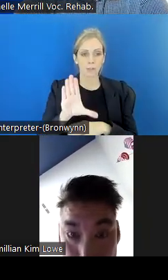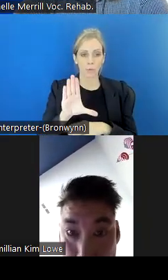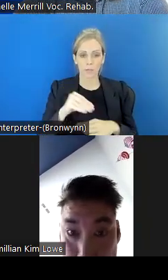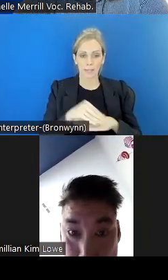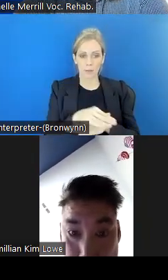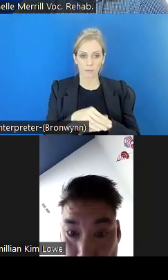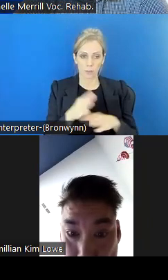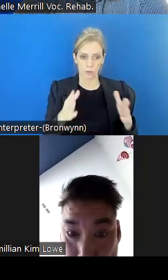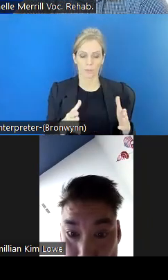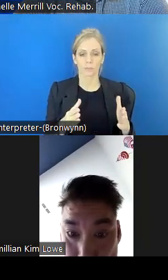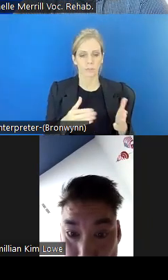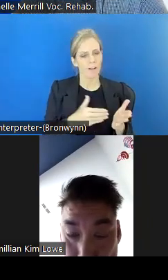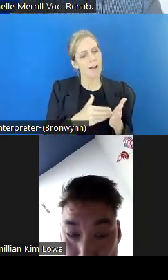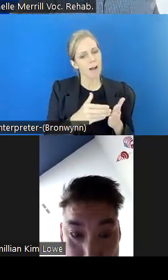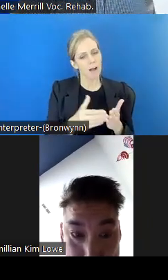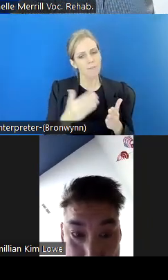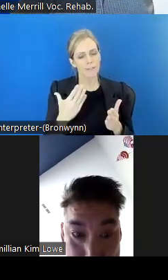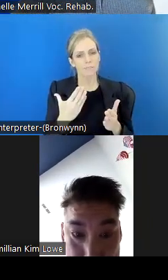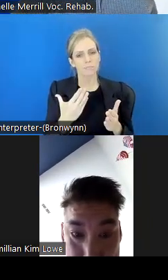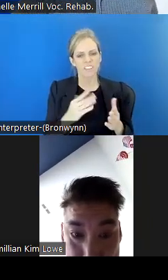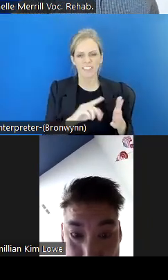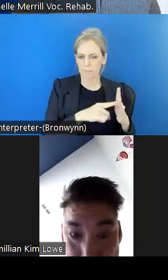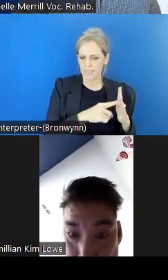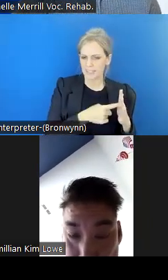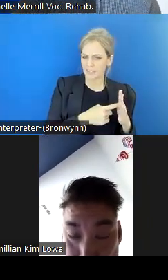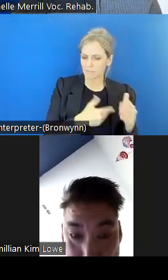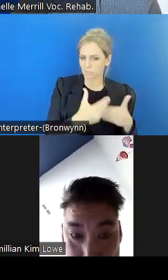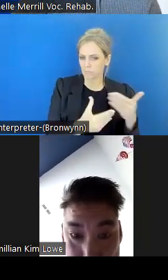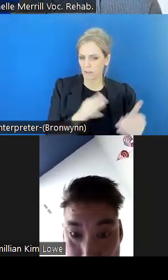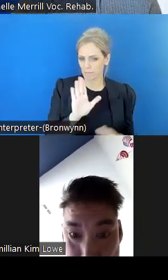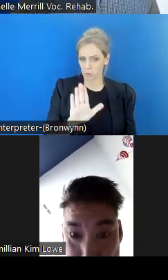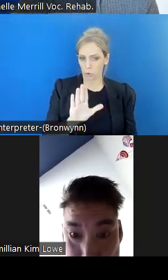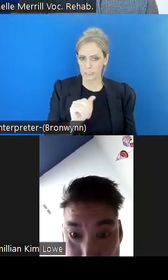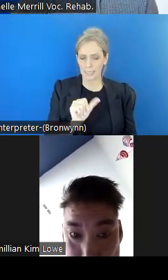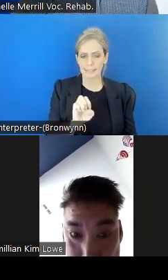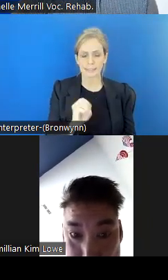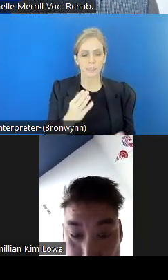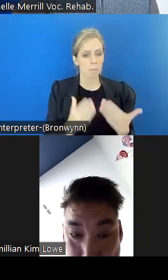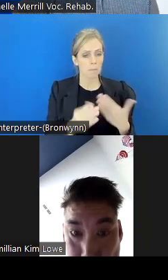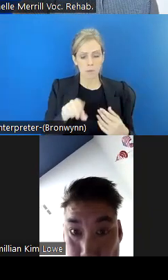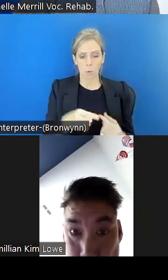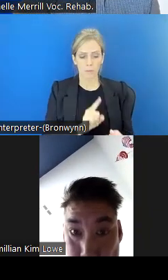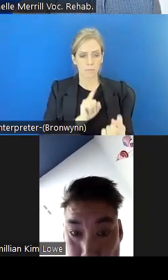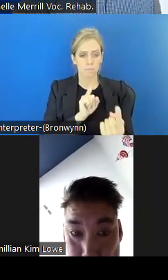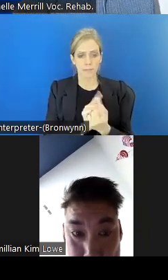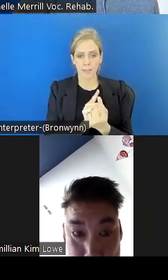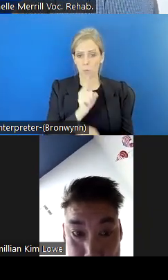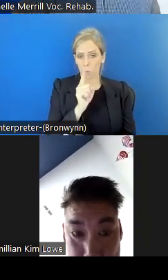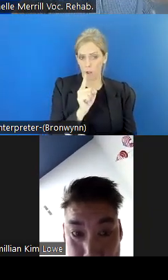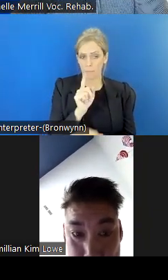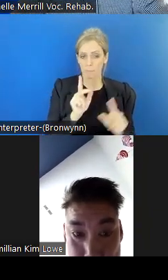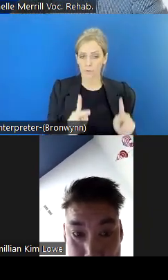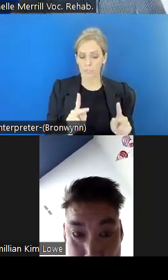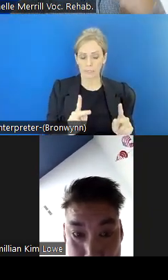especially in the early cases of a case, in the beginning of your case, you may have only met this person one, and you might not have written their name